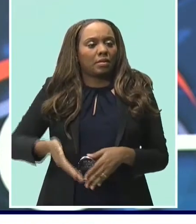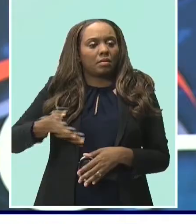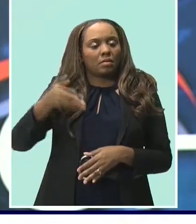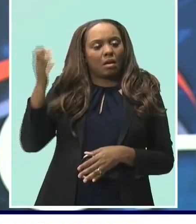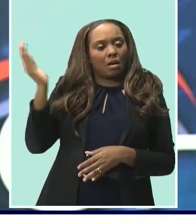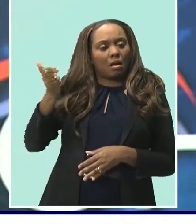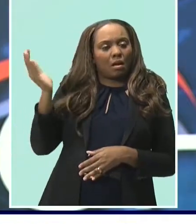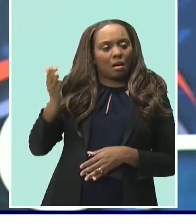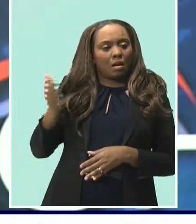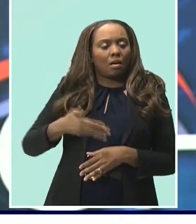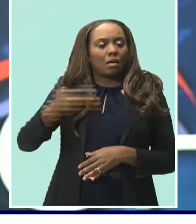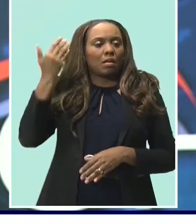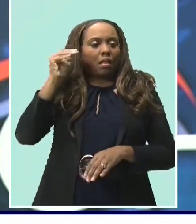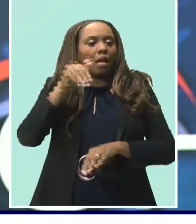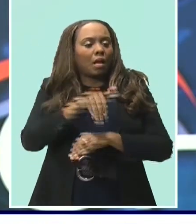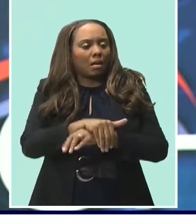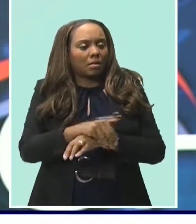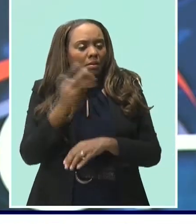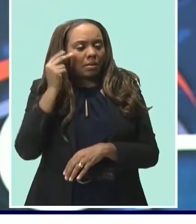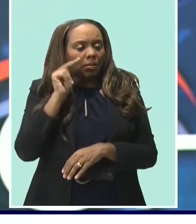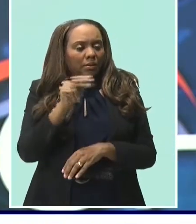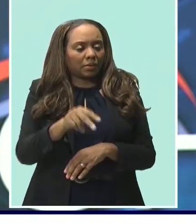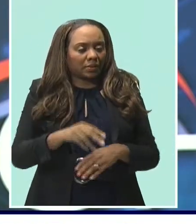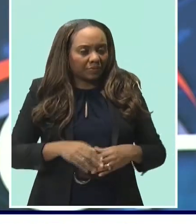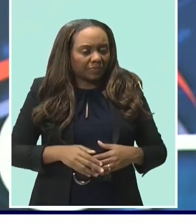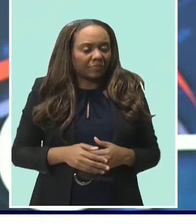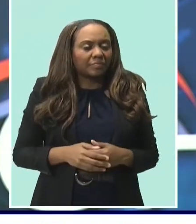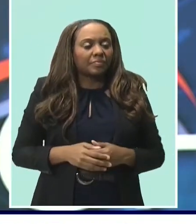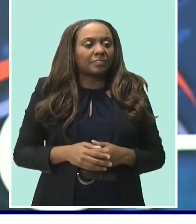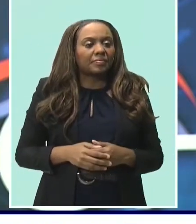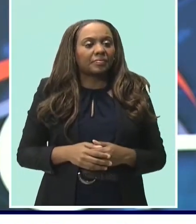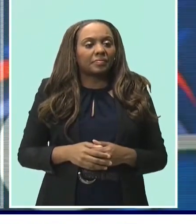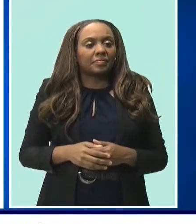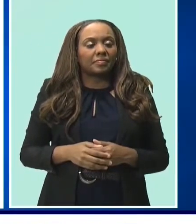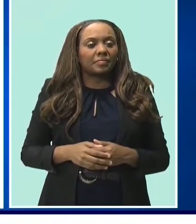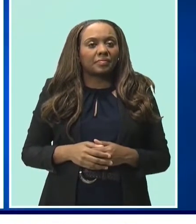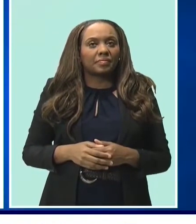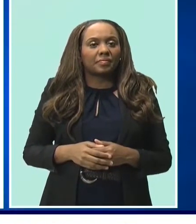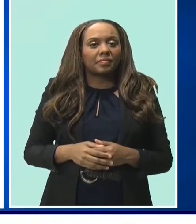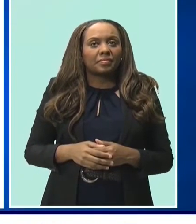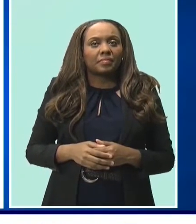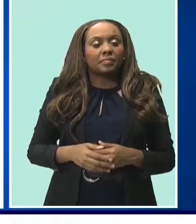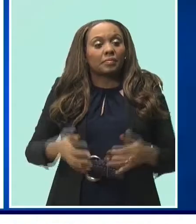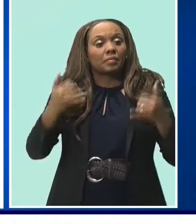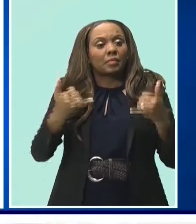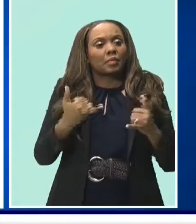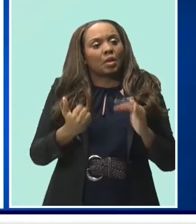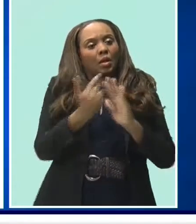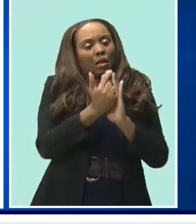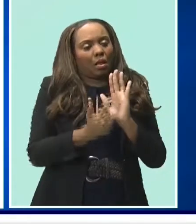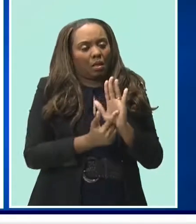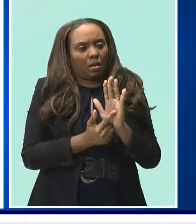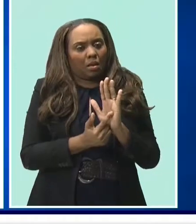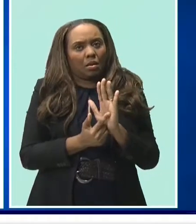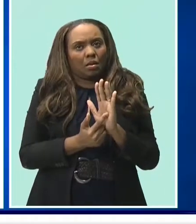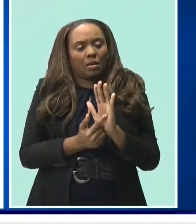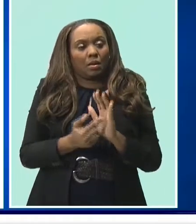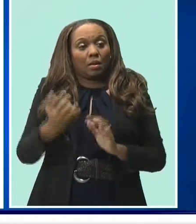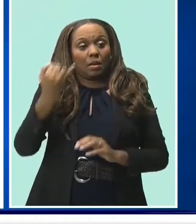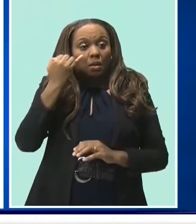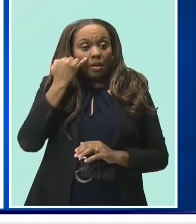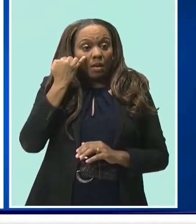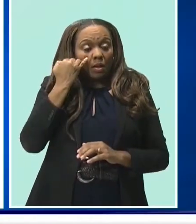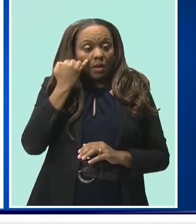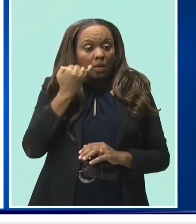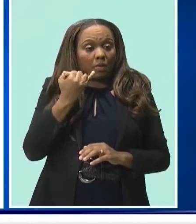CBC TV8's The People's Business. Sharika Griffith has the details. Under the current legislation, the owner or